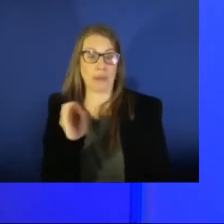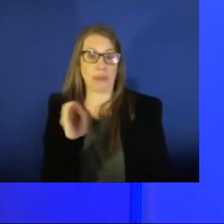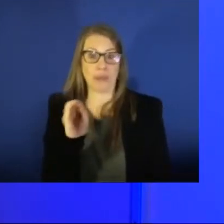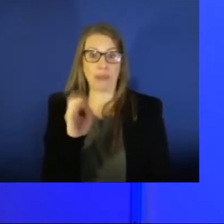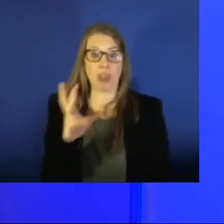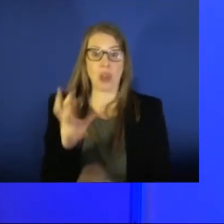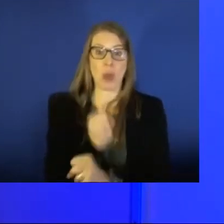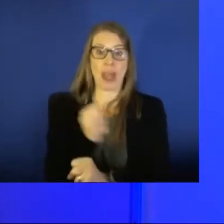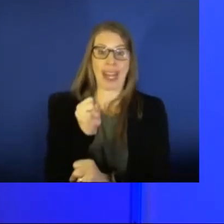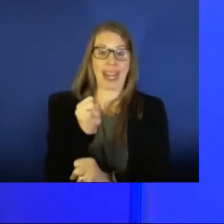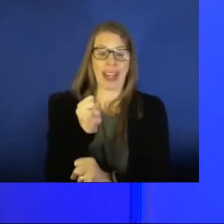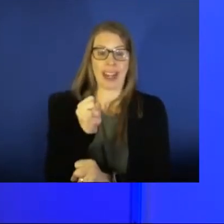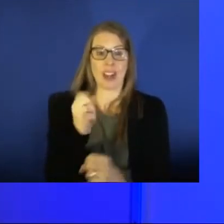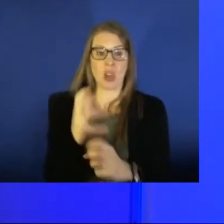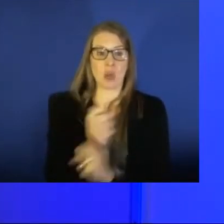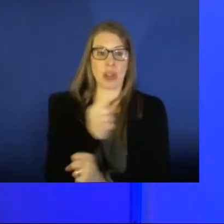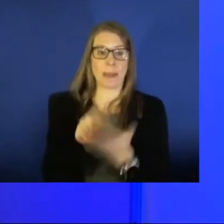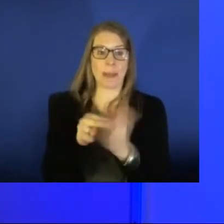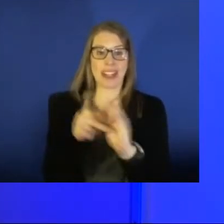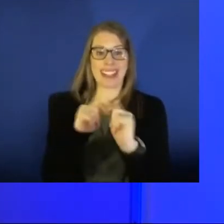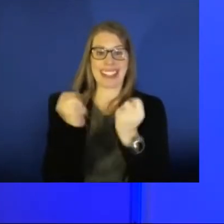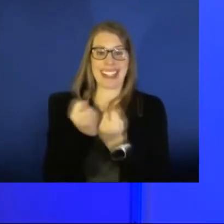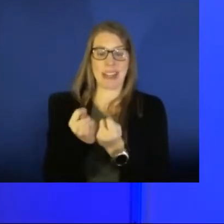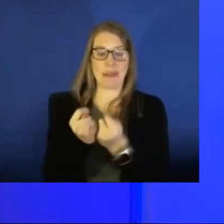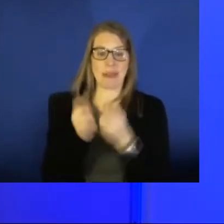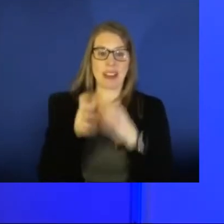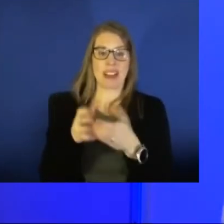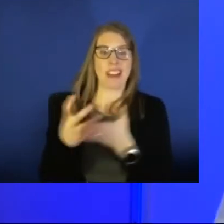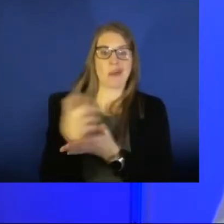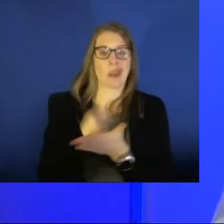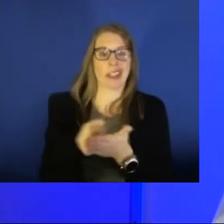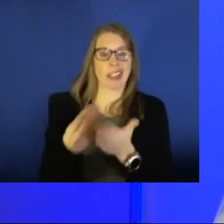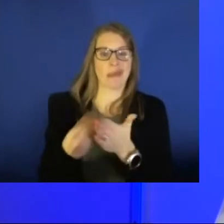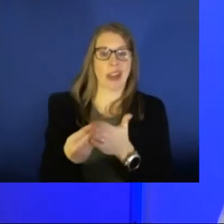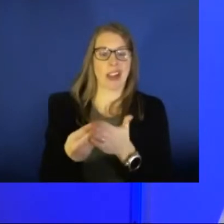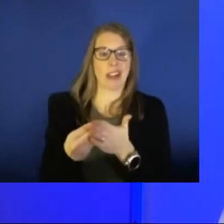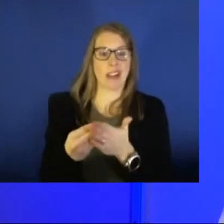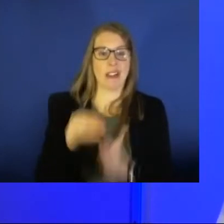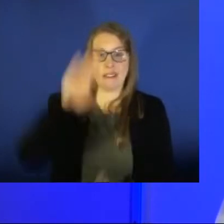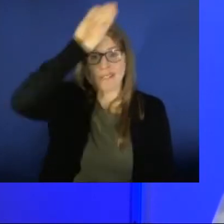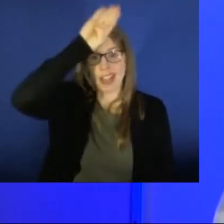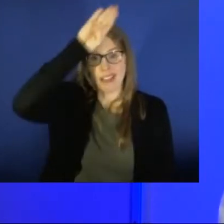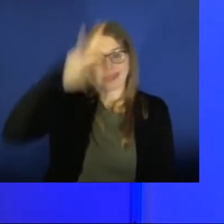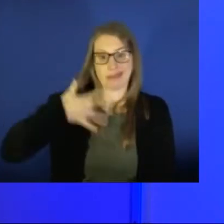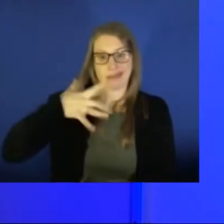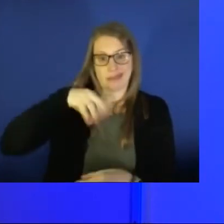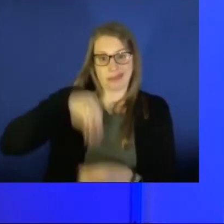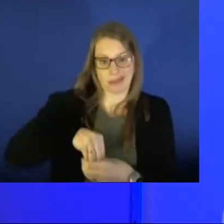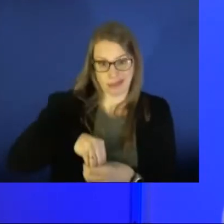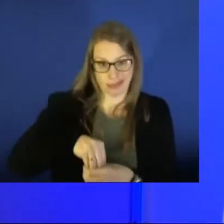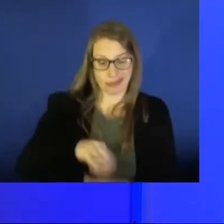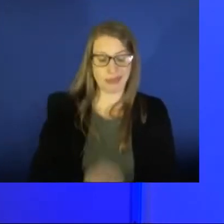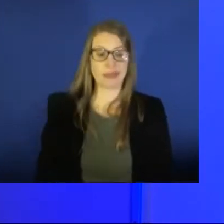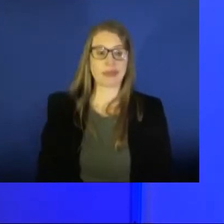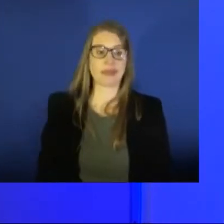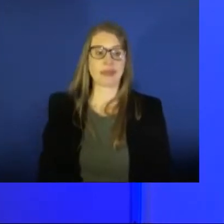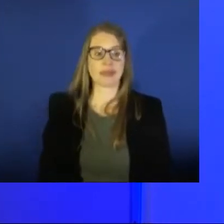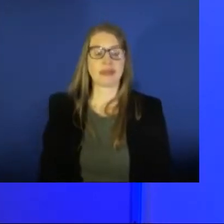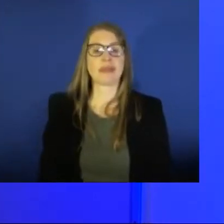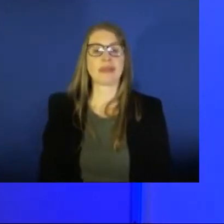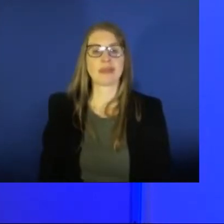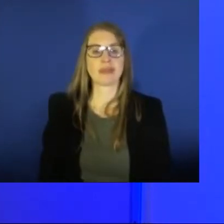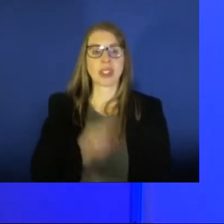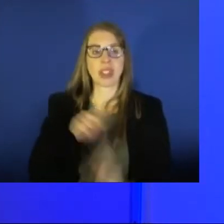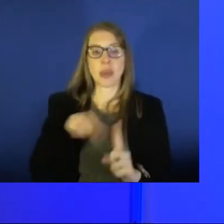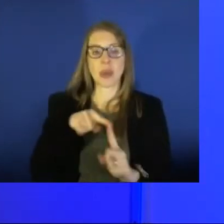that. The winning is getting your team out there and raising money. Firefighters are often involved in this. And so that's coming up in June also.